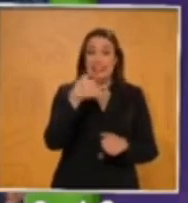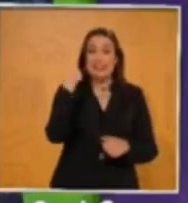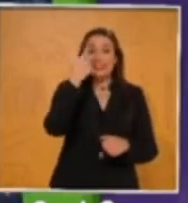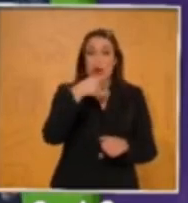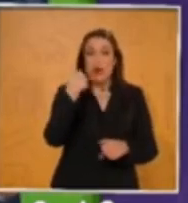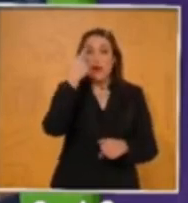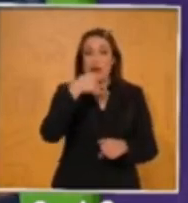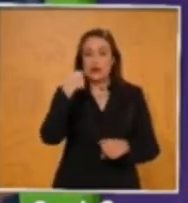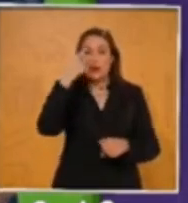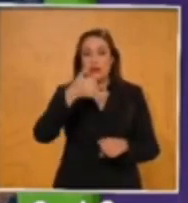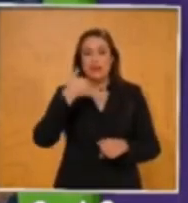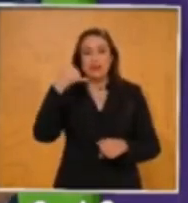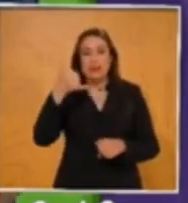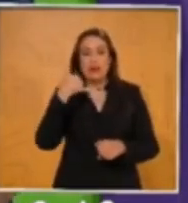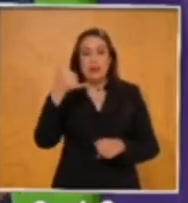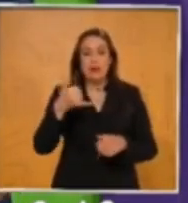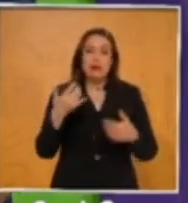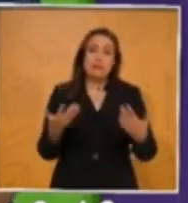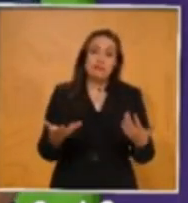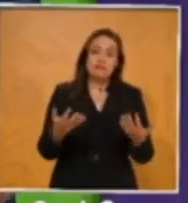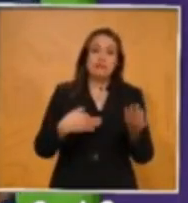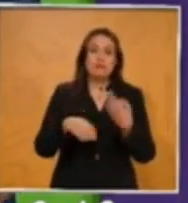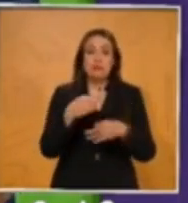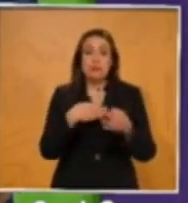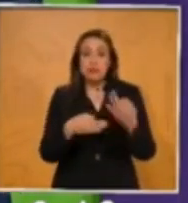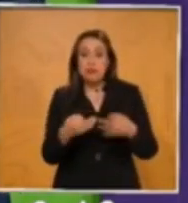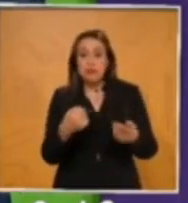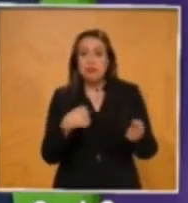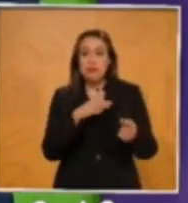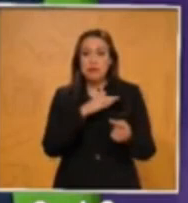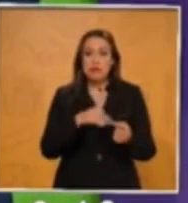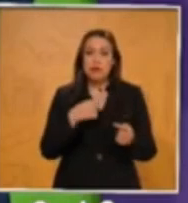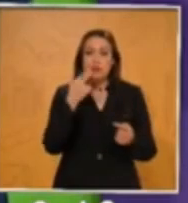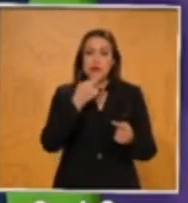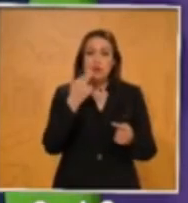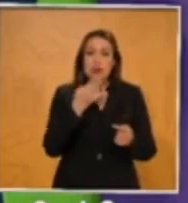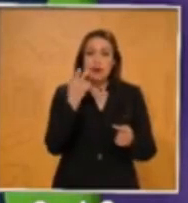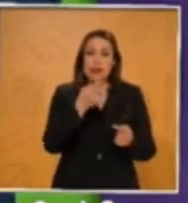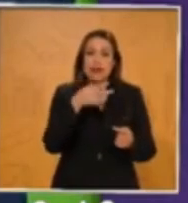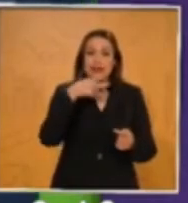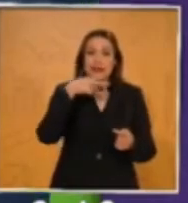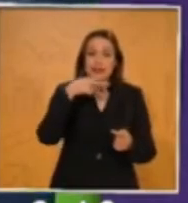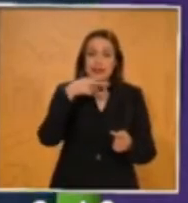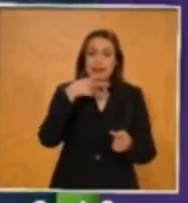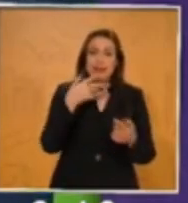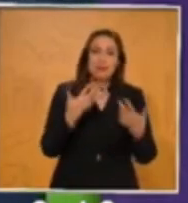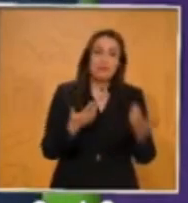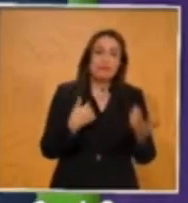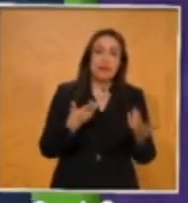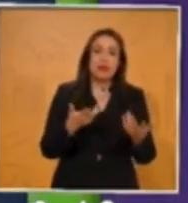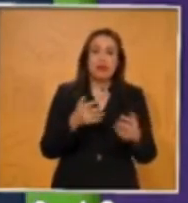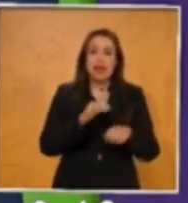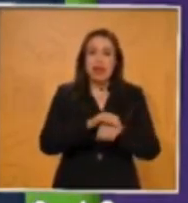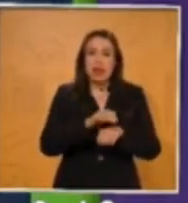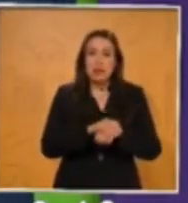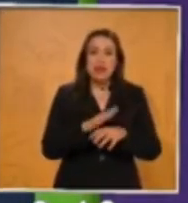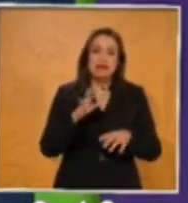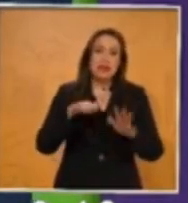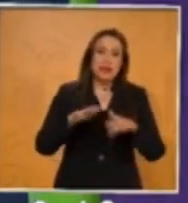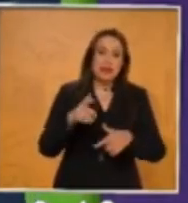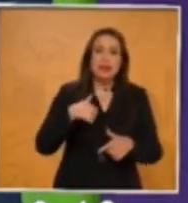Well, everybody of us, we have this typical friend that is calling her mom